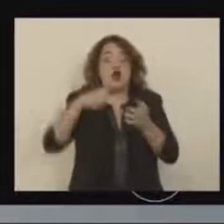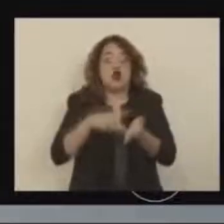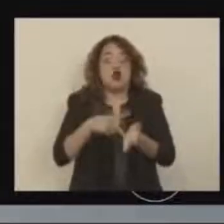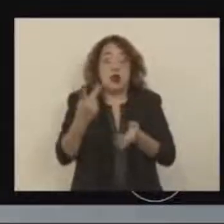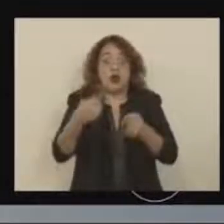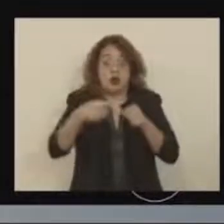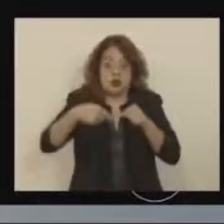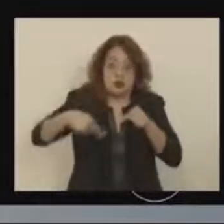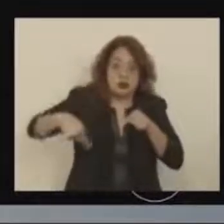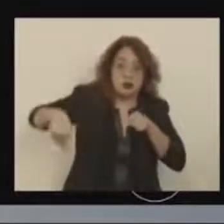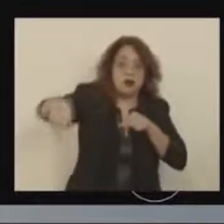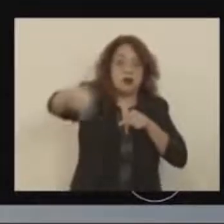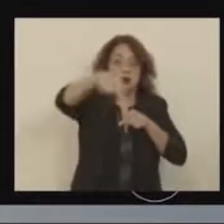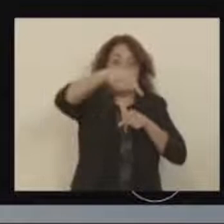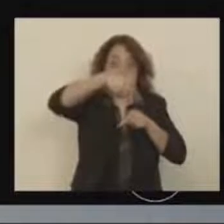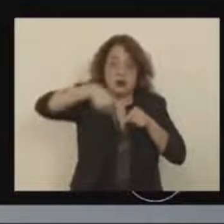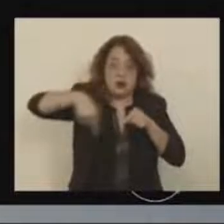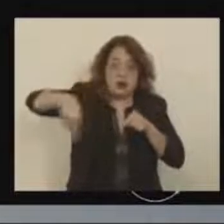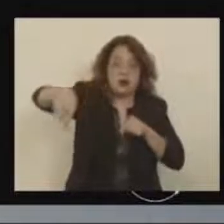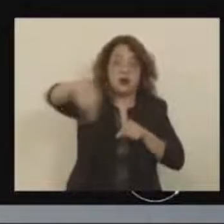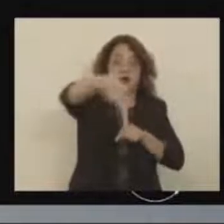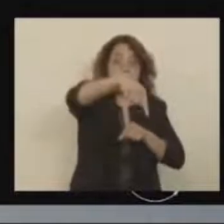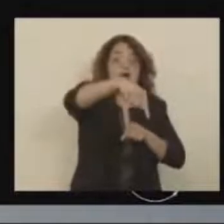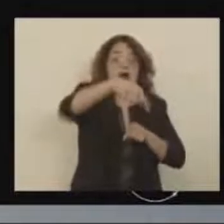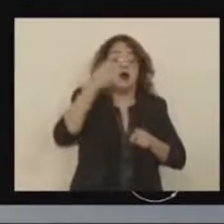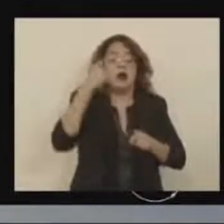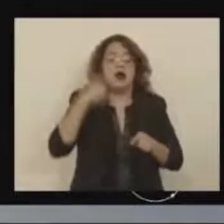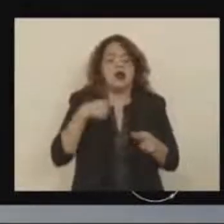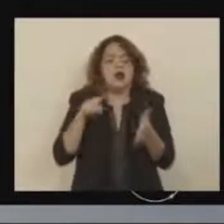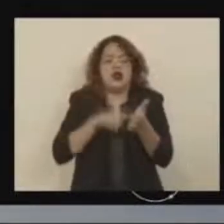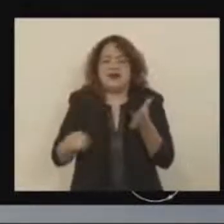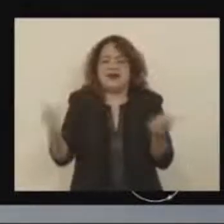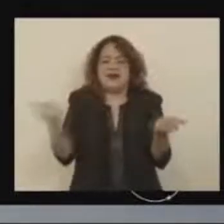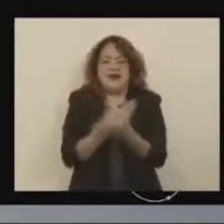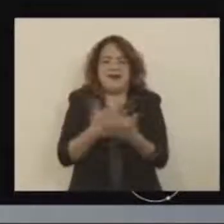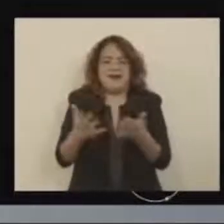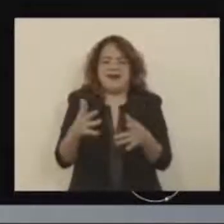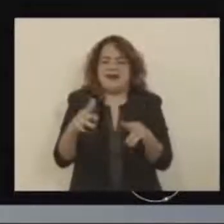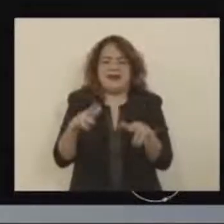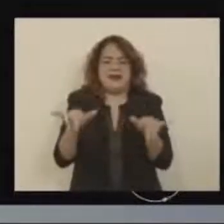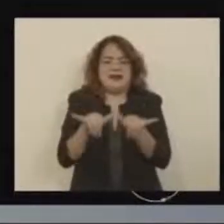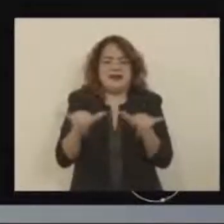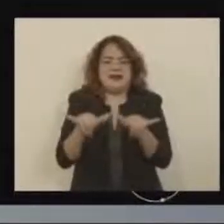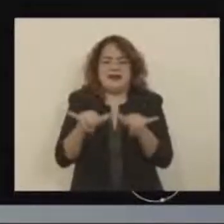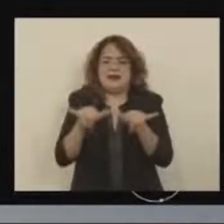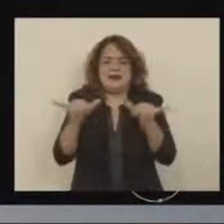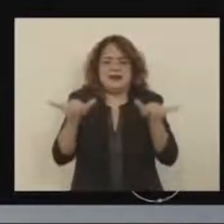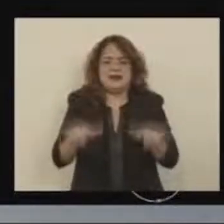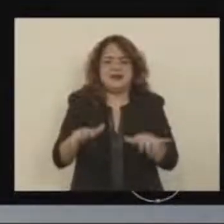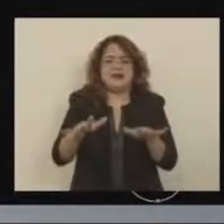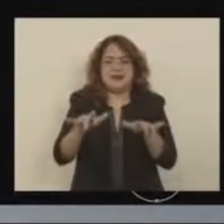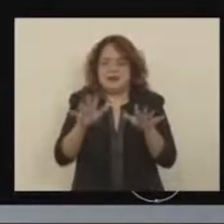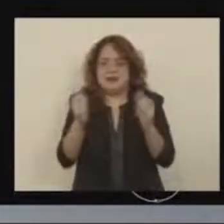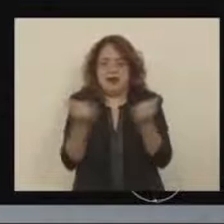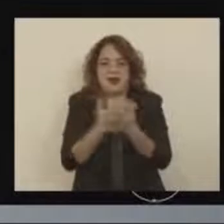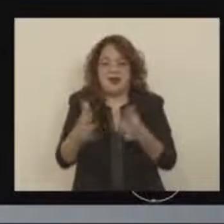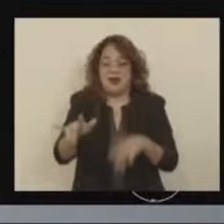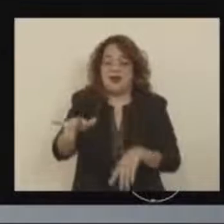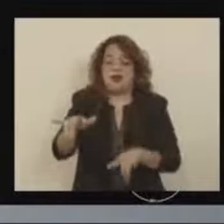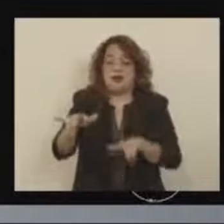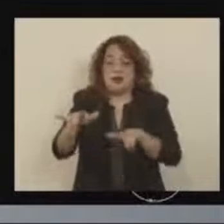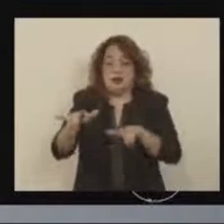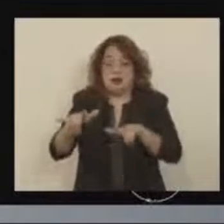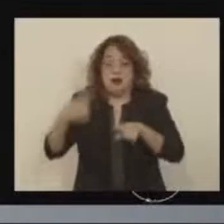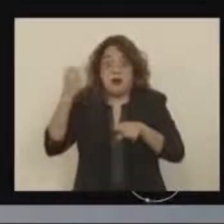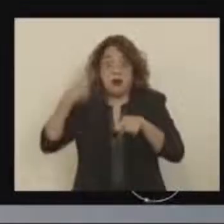of the entire system tip to tail. Cosmic Girl's first lap around the racetrack is just a cold pass, giving us an opportunity to verify winds are good